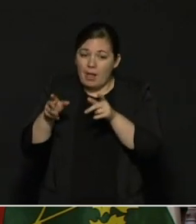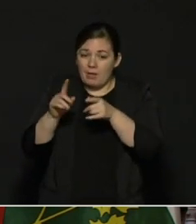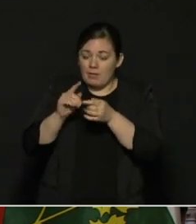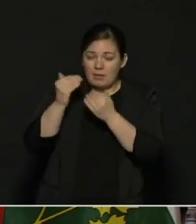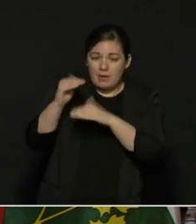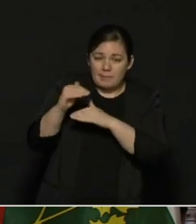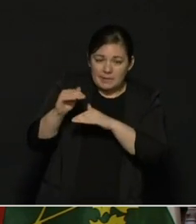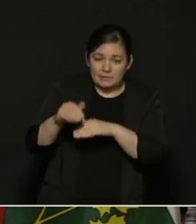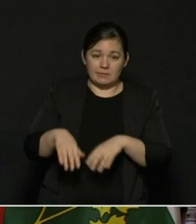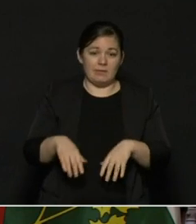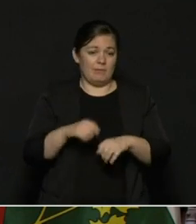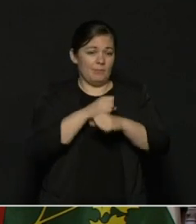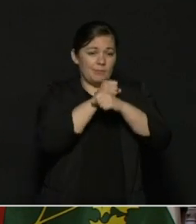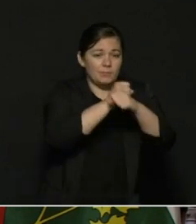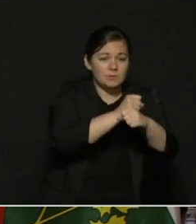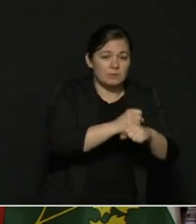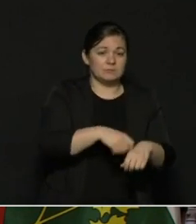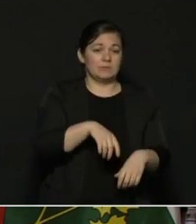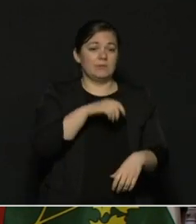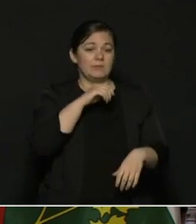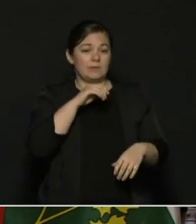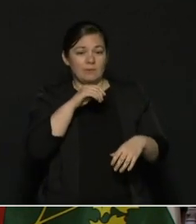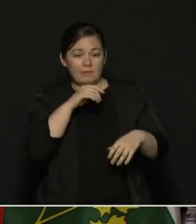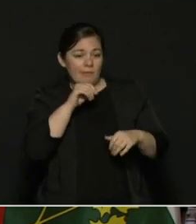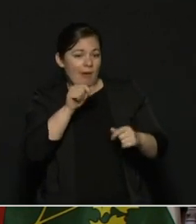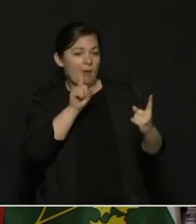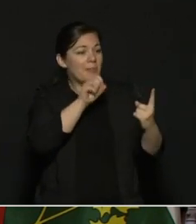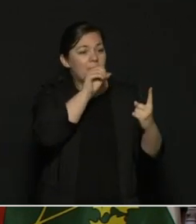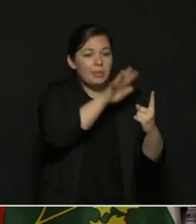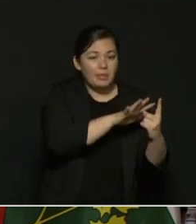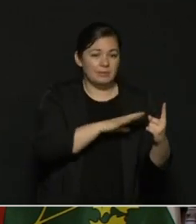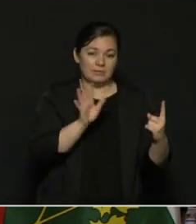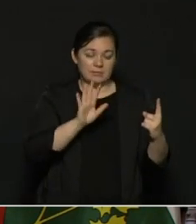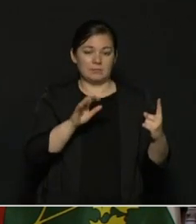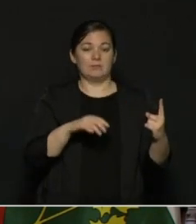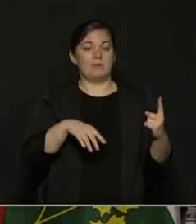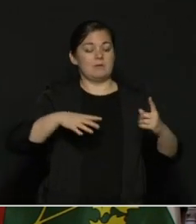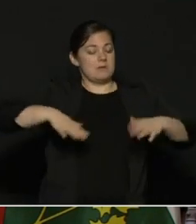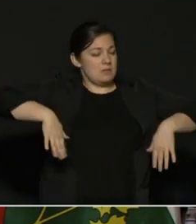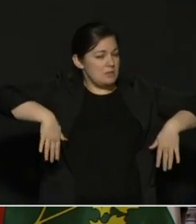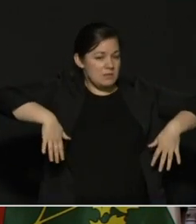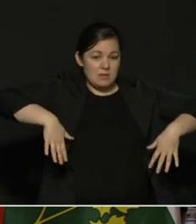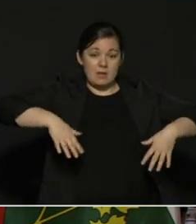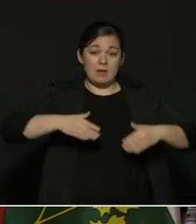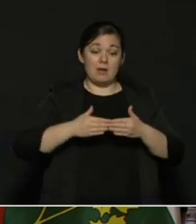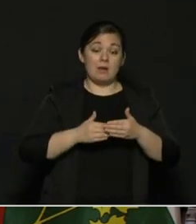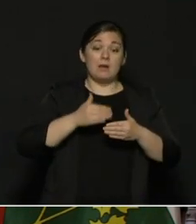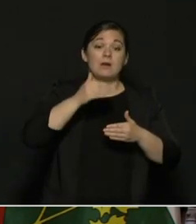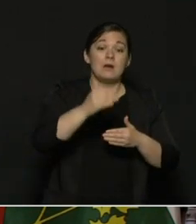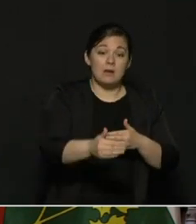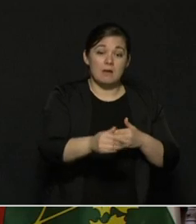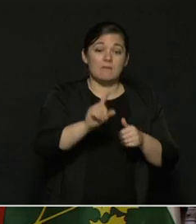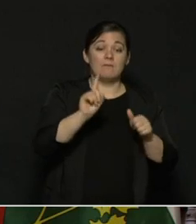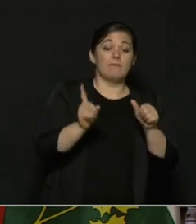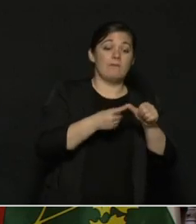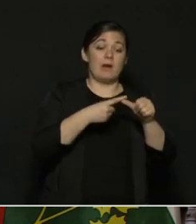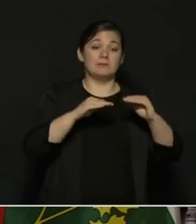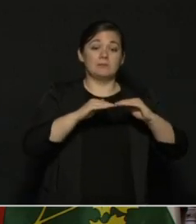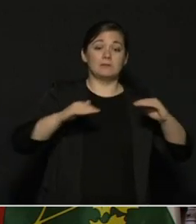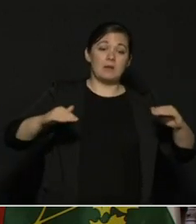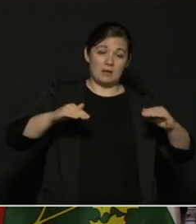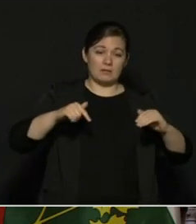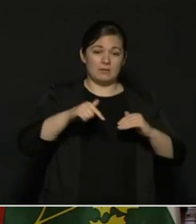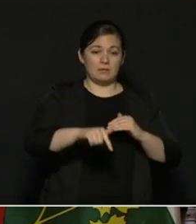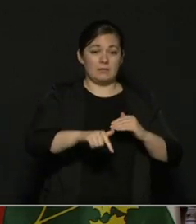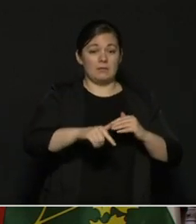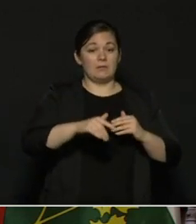and protection in that area there. If you go to stage 1, you'd start to relax some of those numbers. We're still saying groups less than 5, so we haven't eased